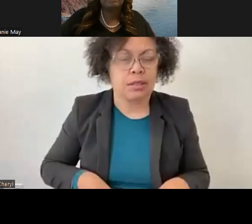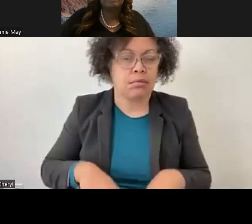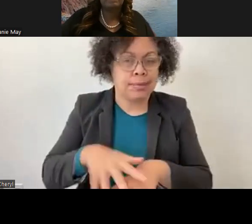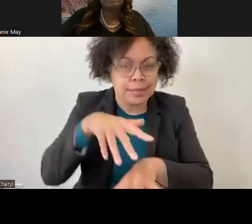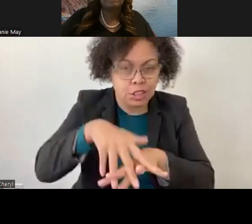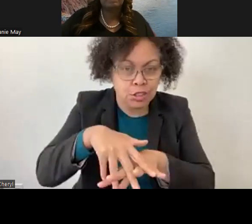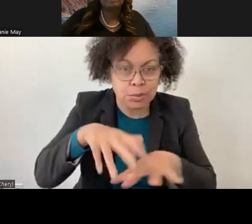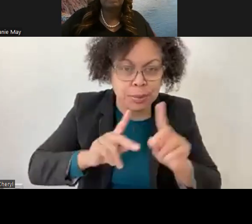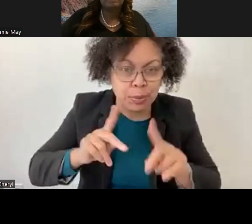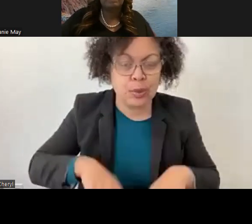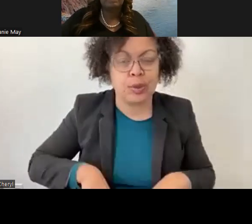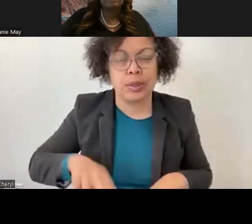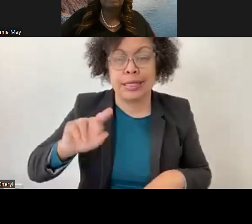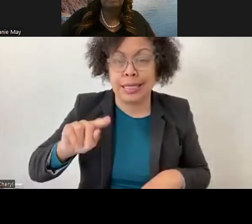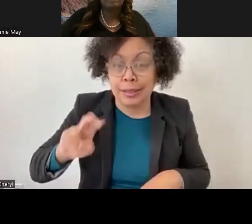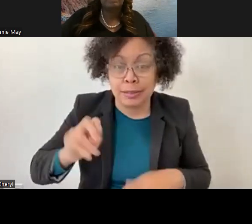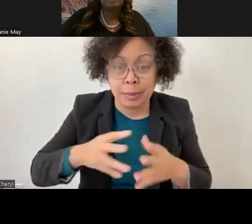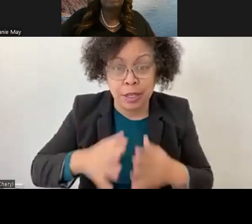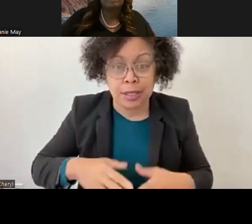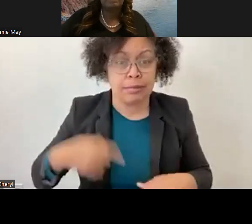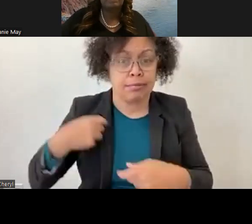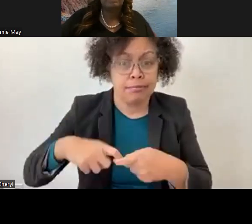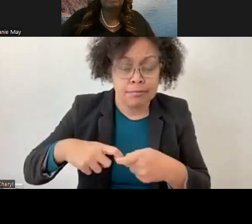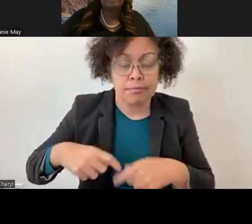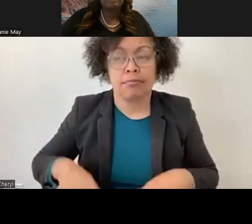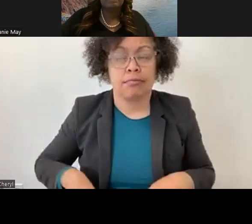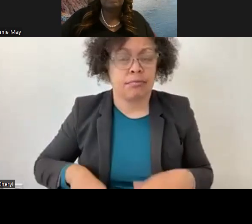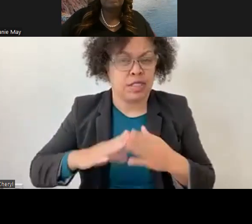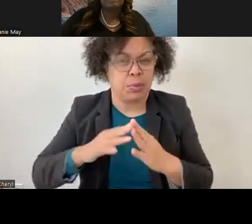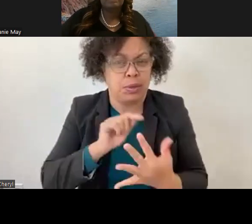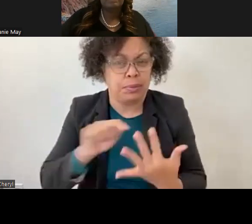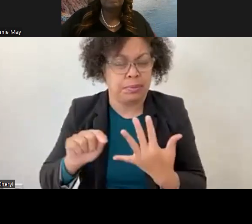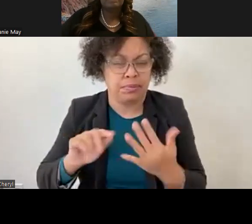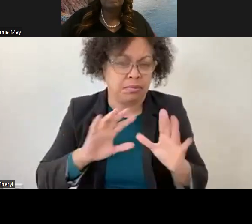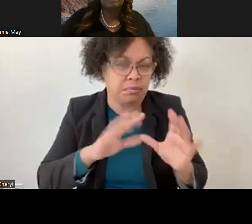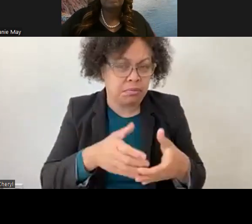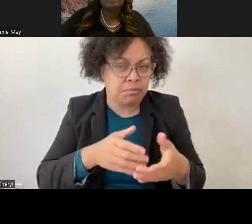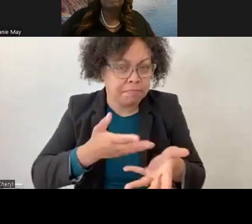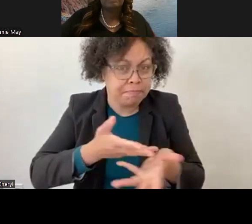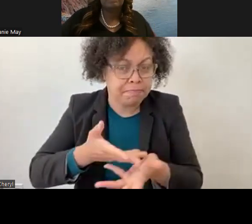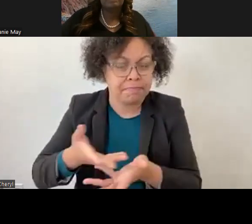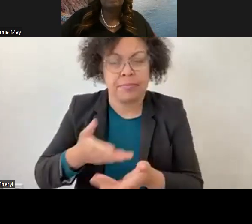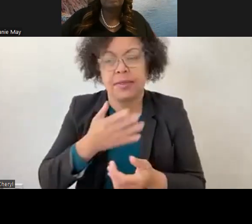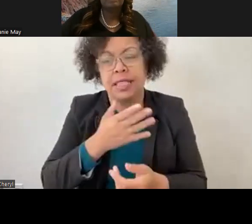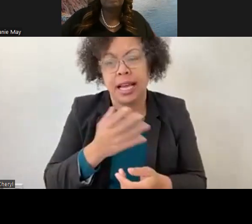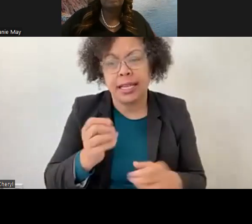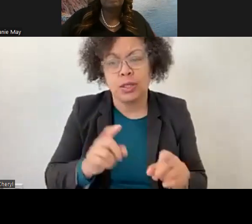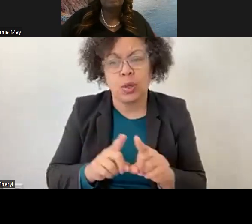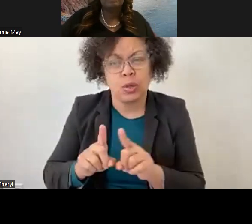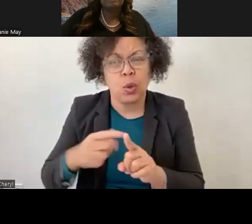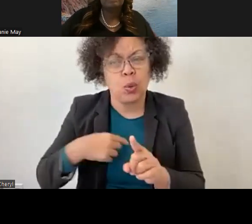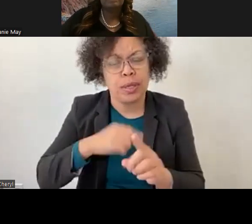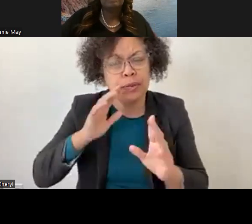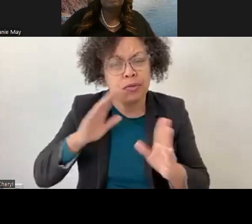Indigenous, Hispanic, Latinx communities. But we also focused